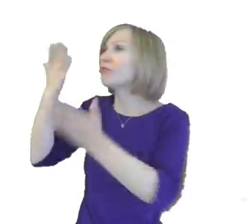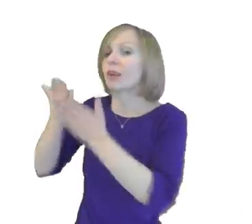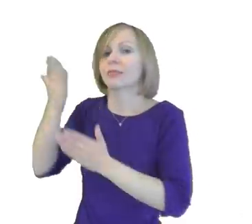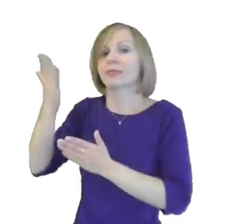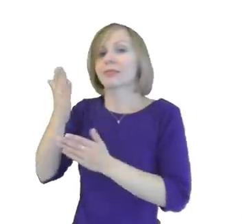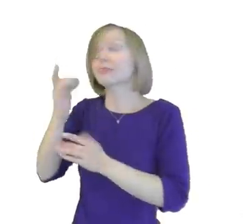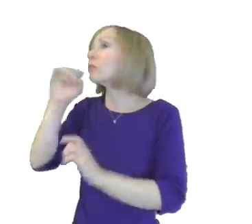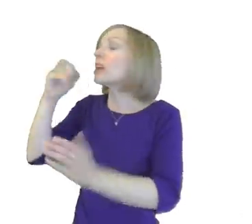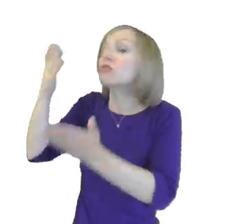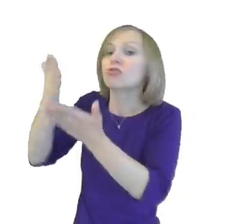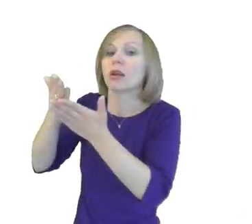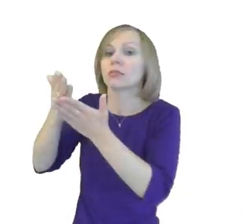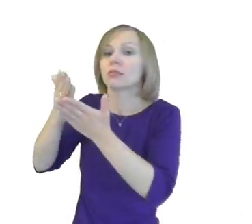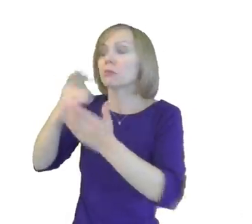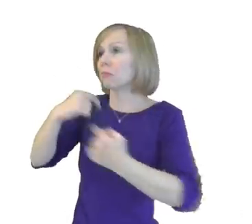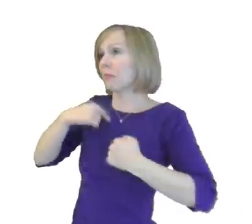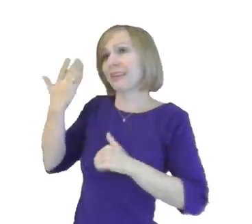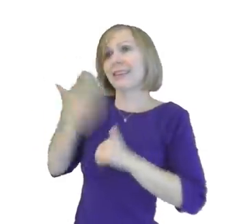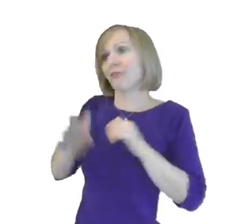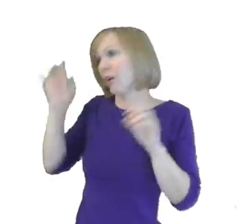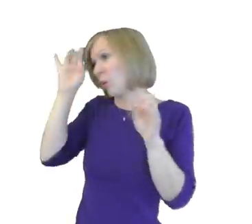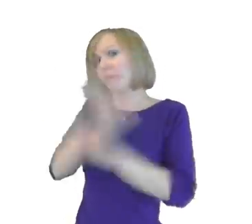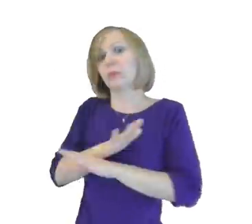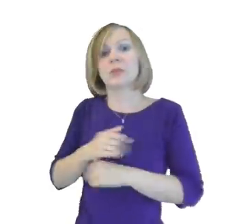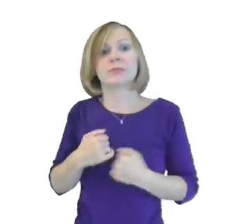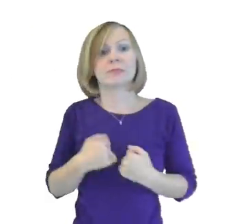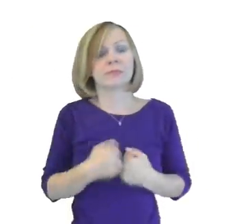I trusted. Let me never be confounded.